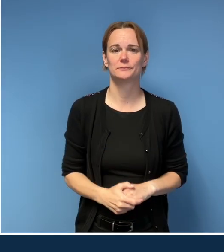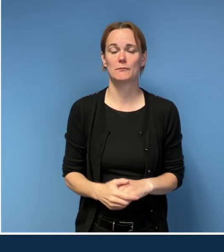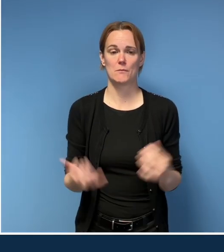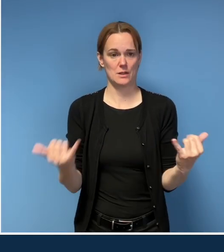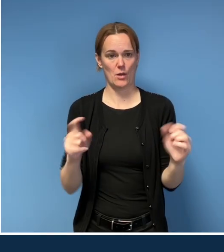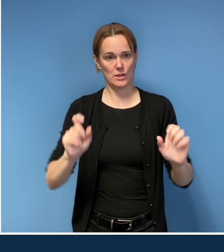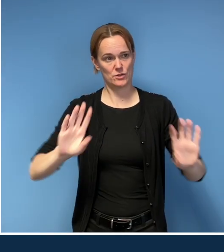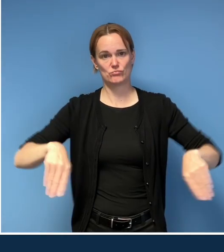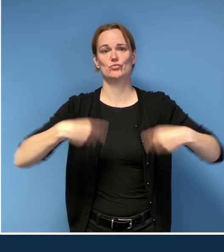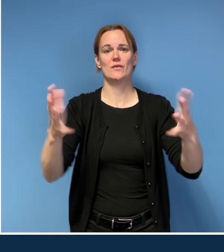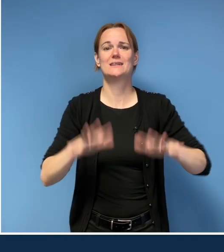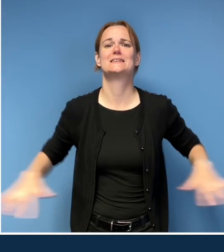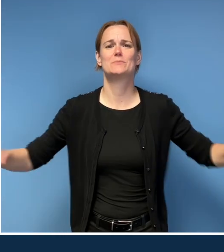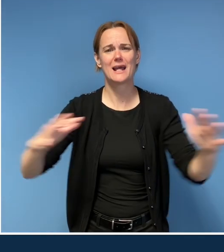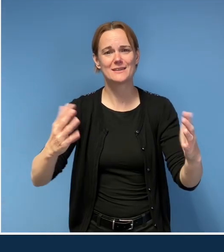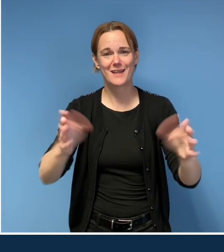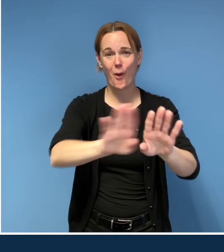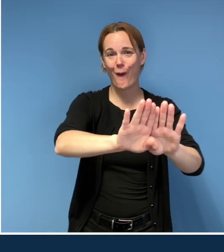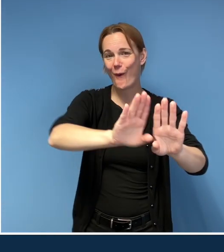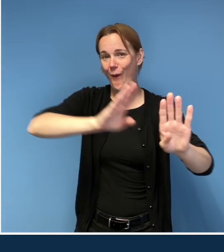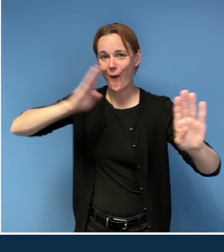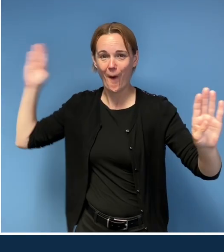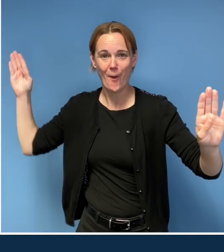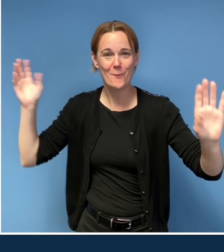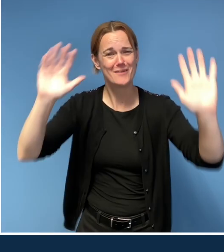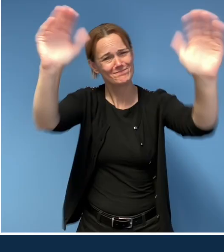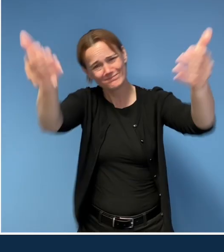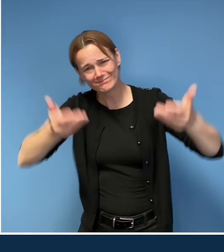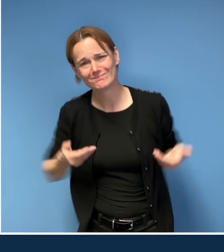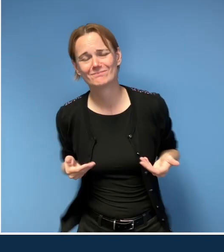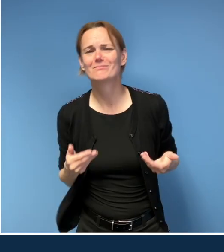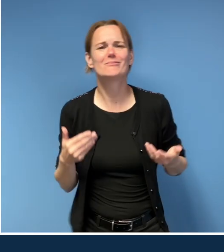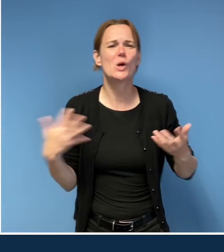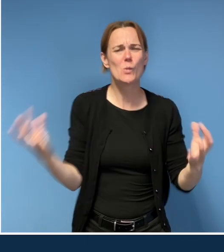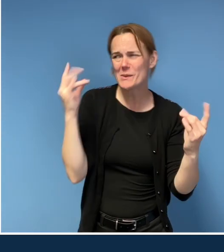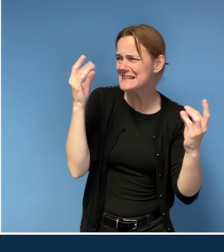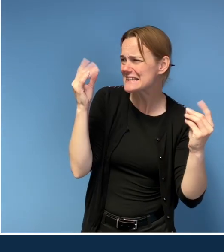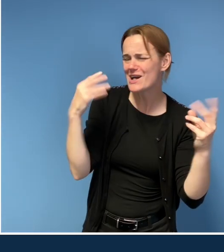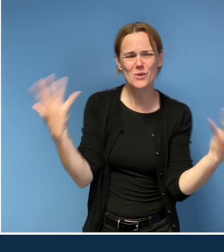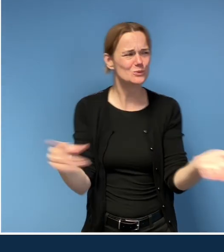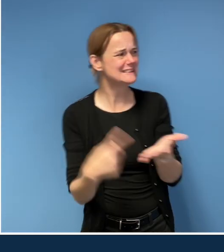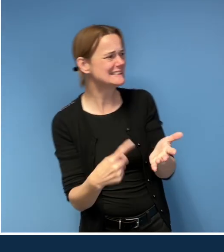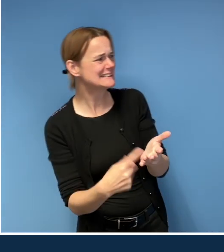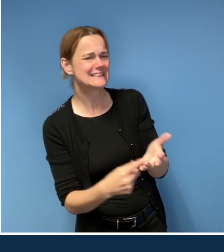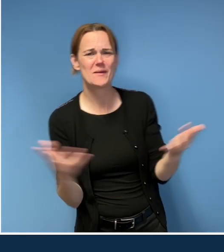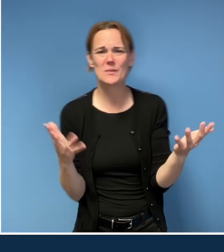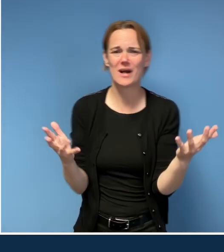create space, open up the door, let people in to the things we're thinking about, the things that we're talking about here at